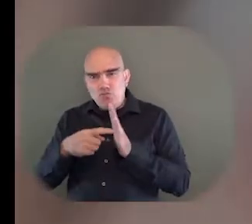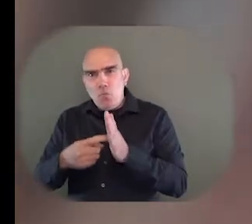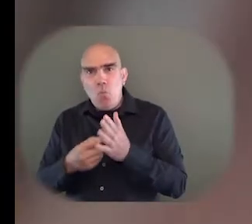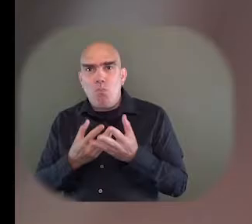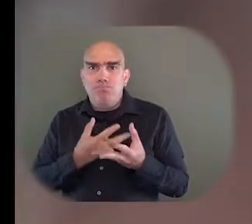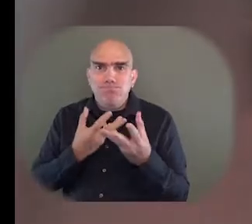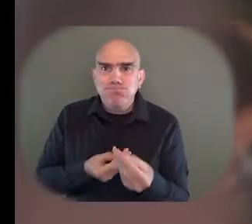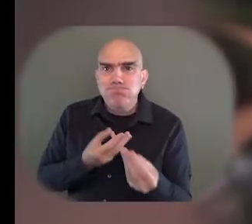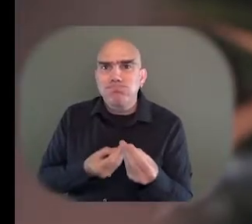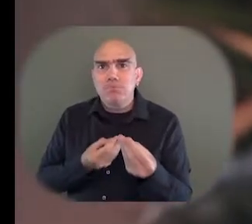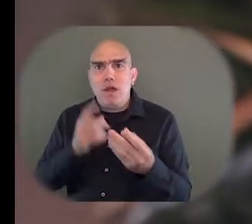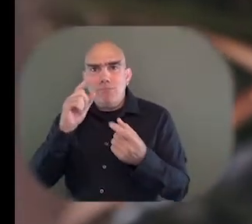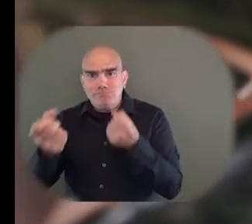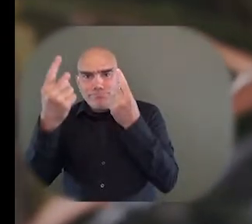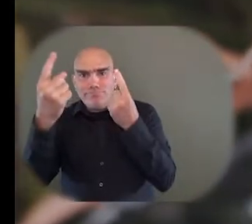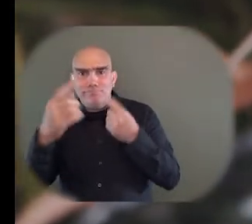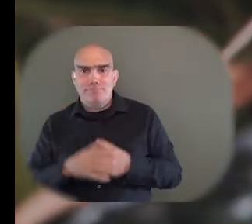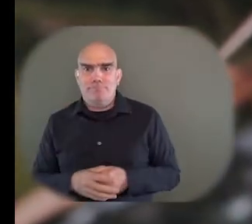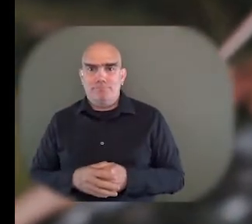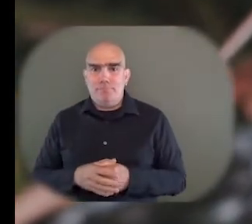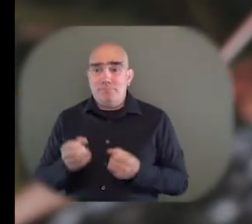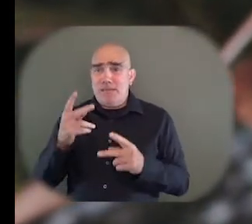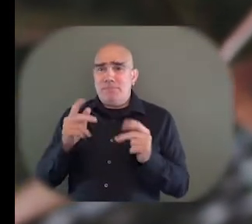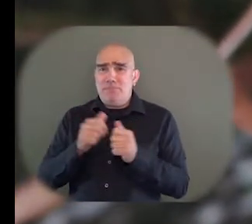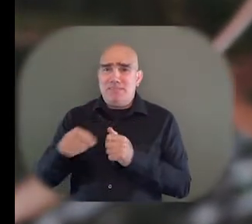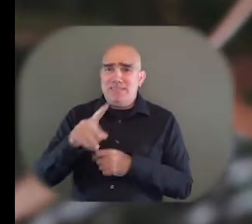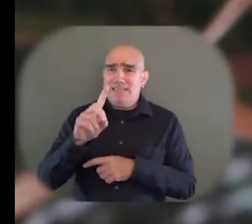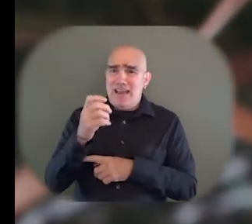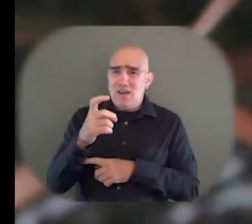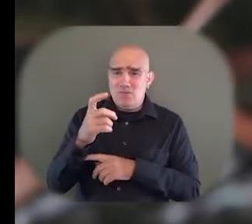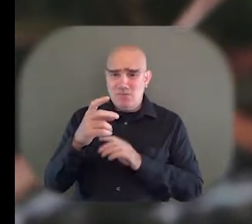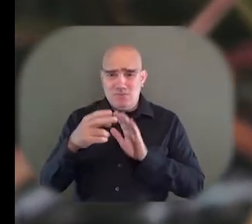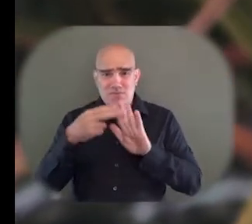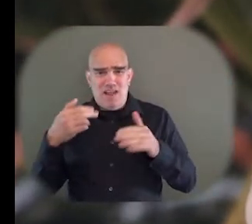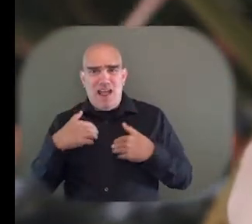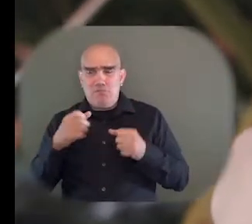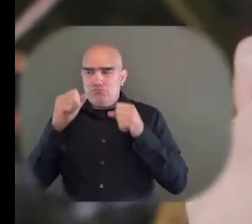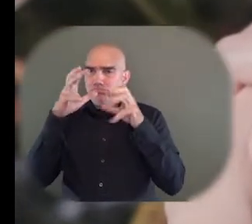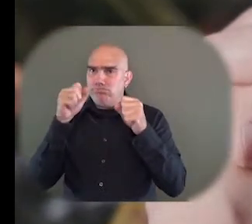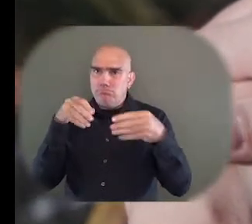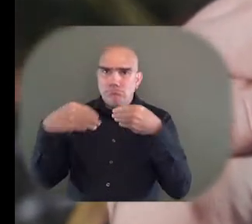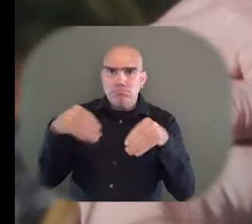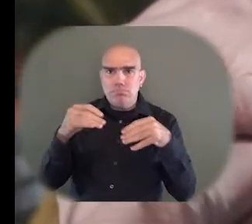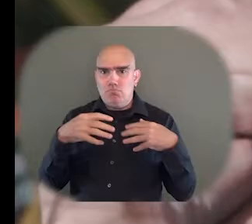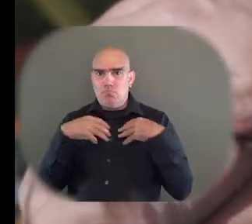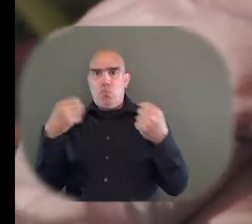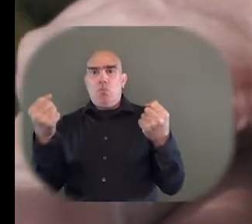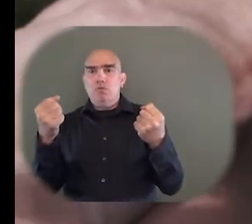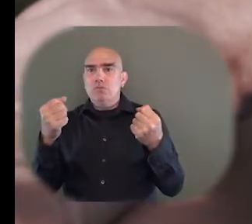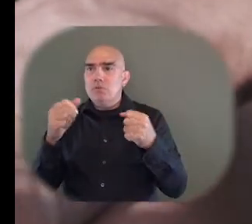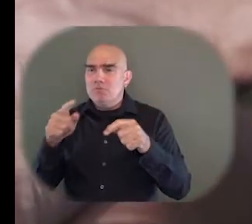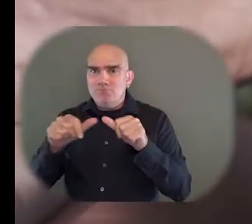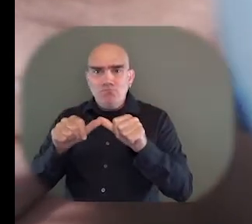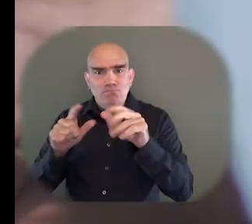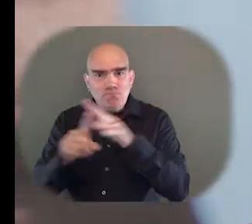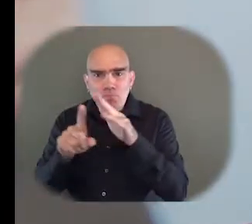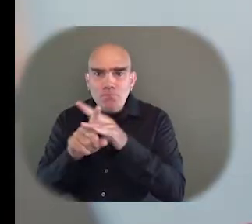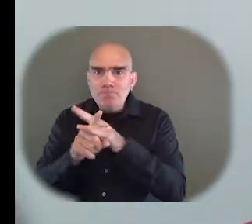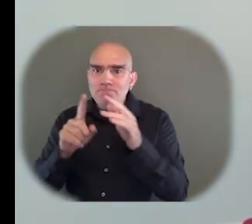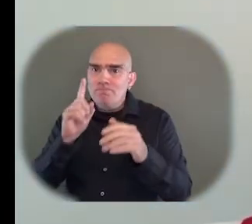these diagnoses have incredible resilience and courage as they continue to show up for themselves and others despite their